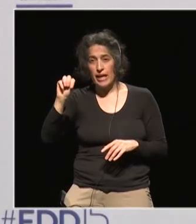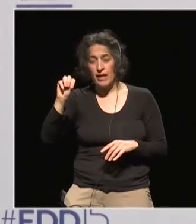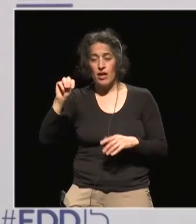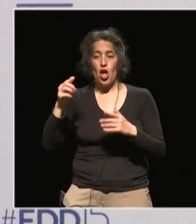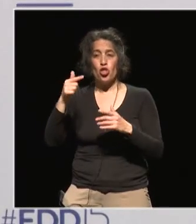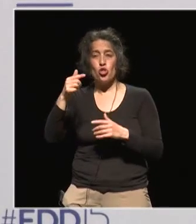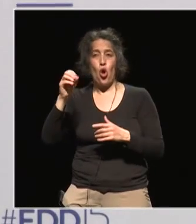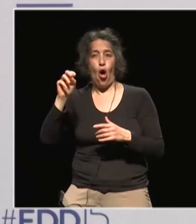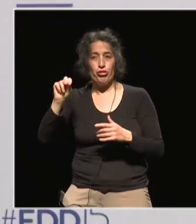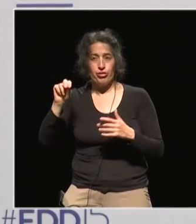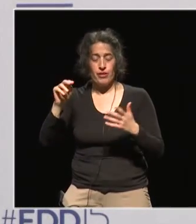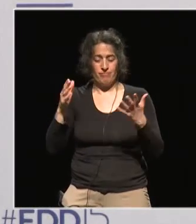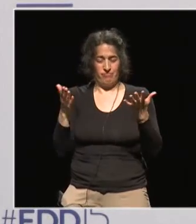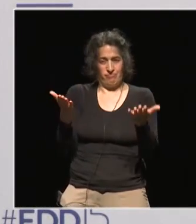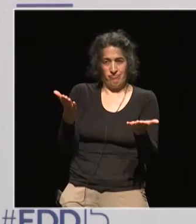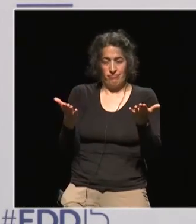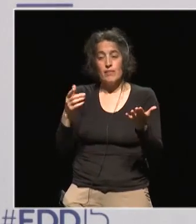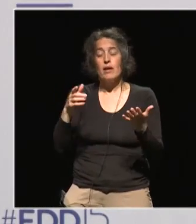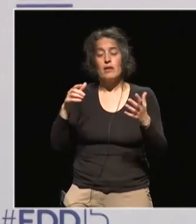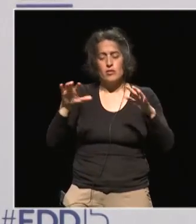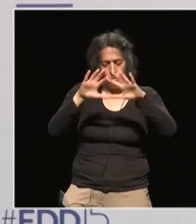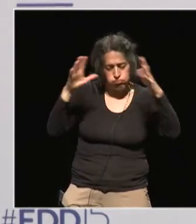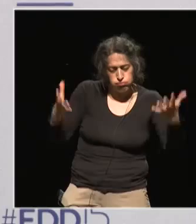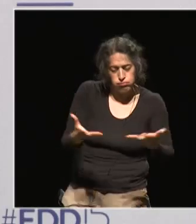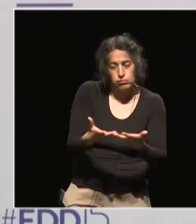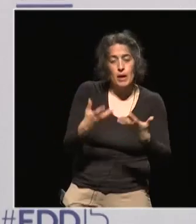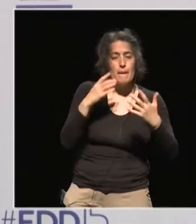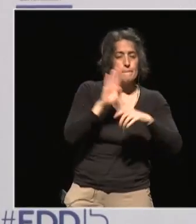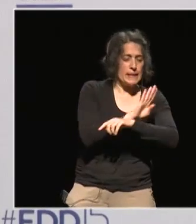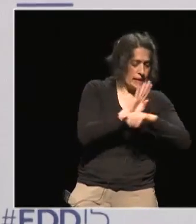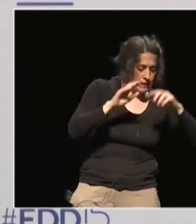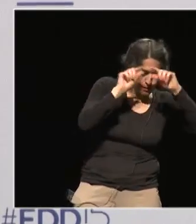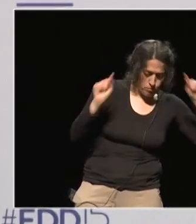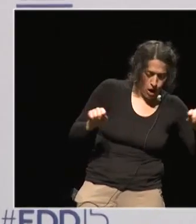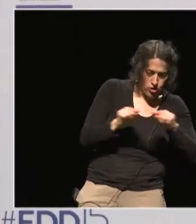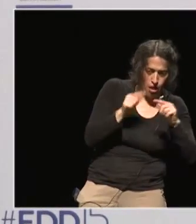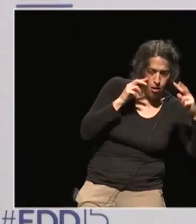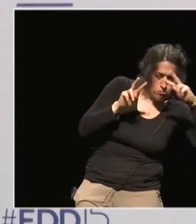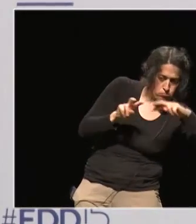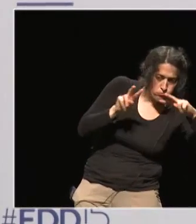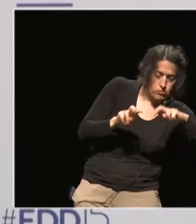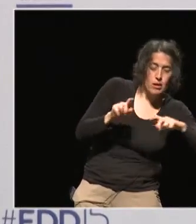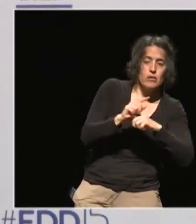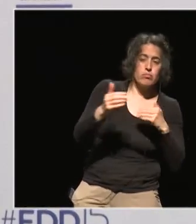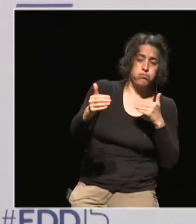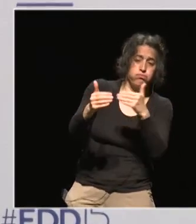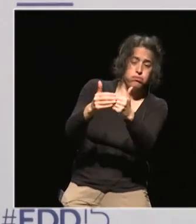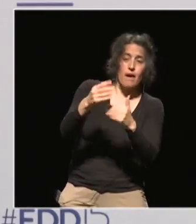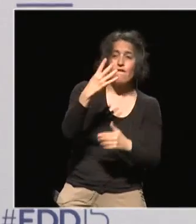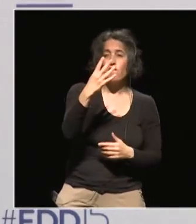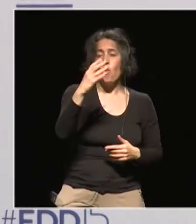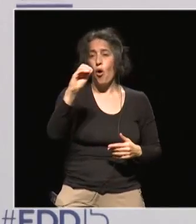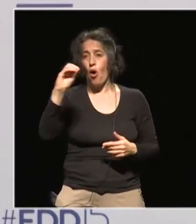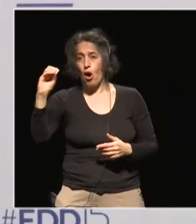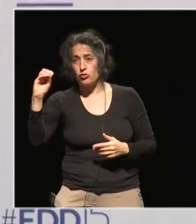calculated one. Taking the business as usual model, this is expected to reach 400 million metric tons